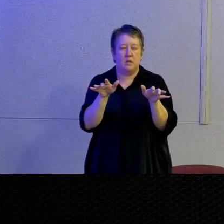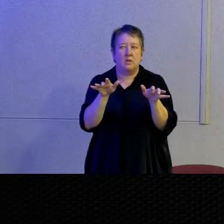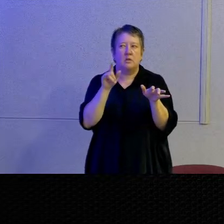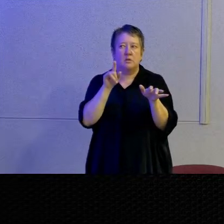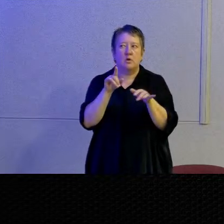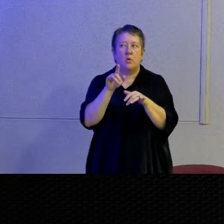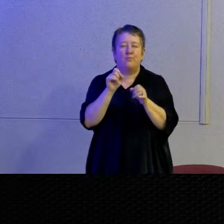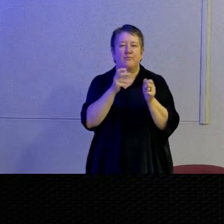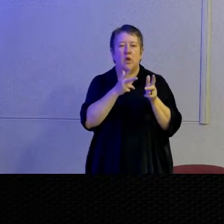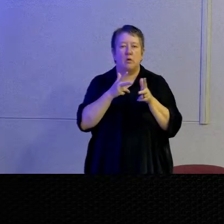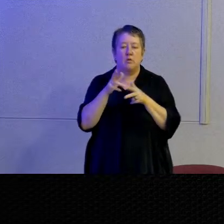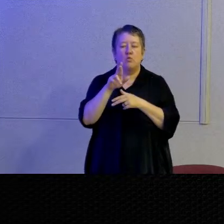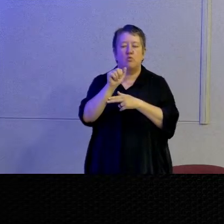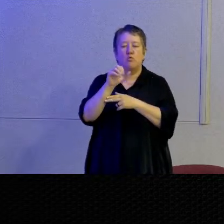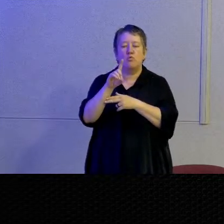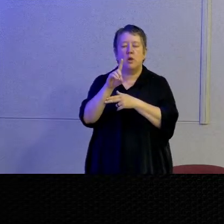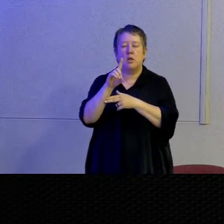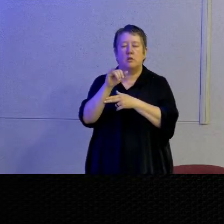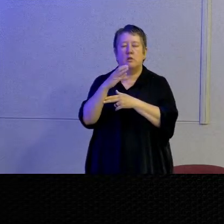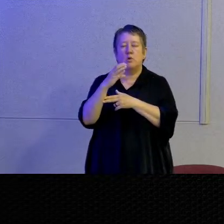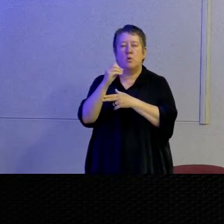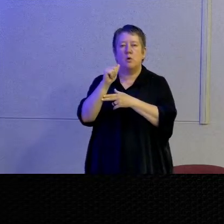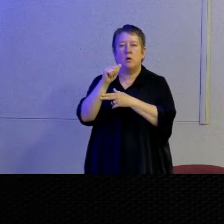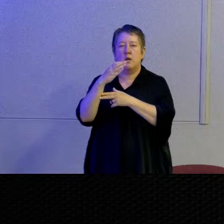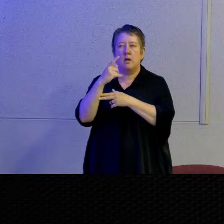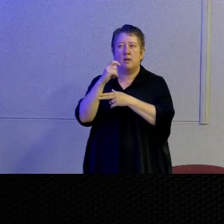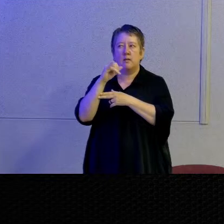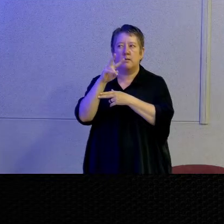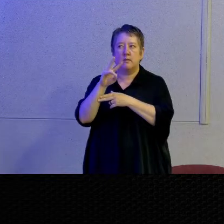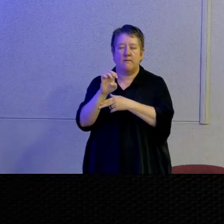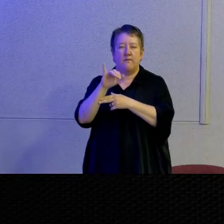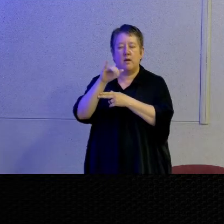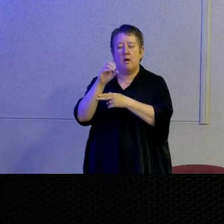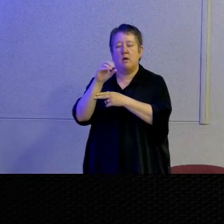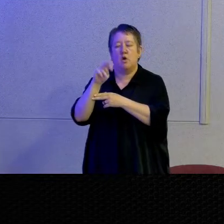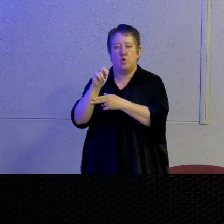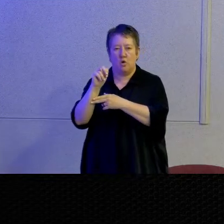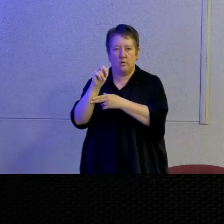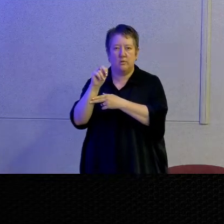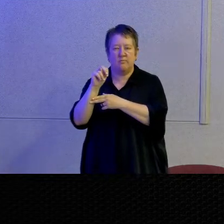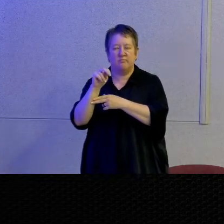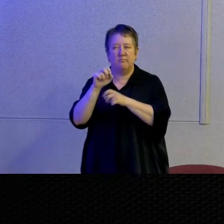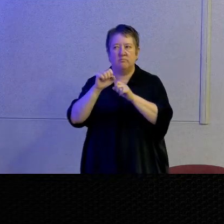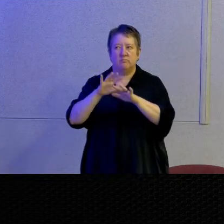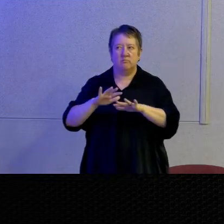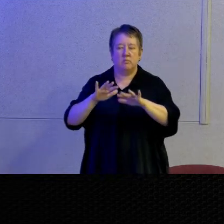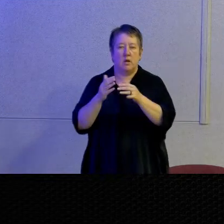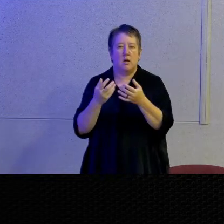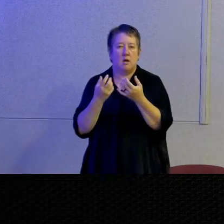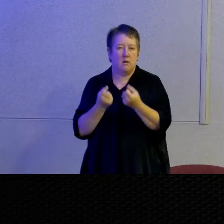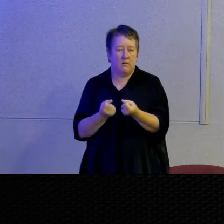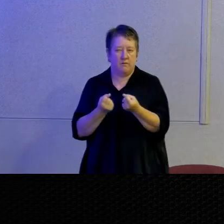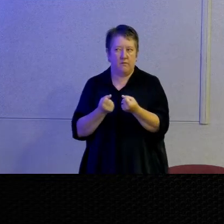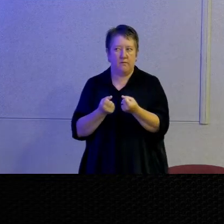ion beams at the Isolde facility. So a sister organization of the labs here,